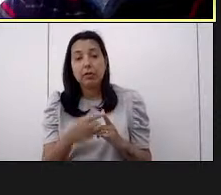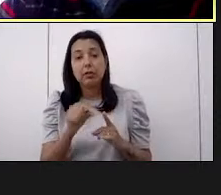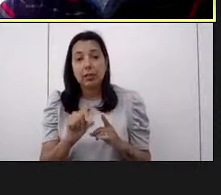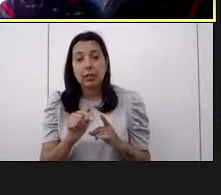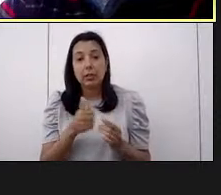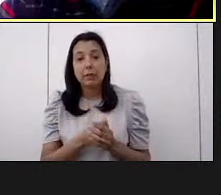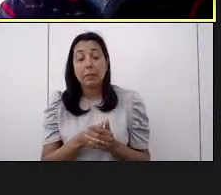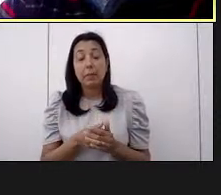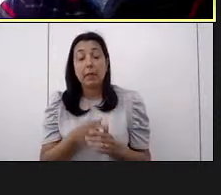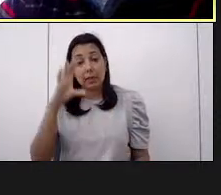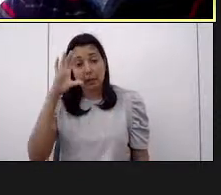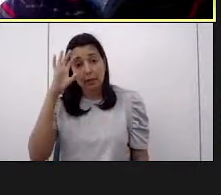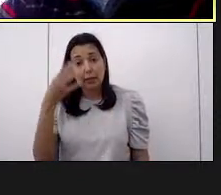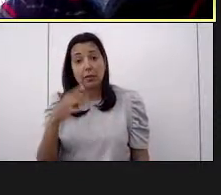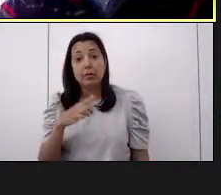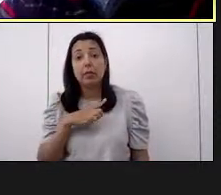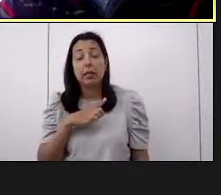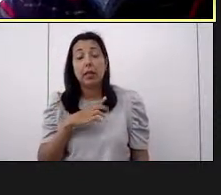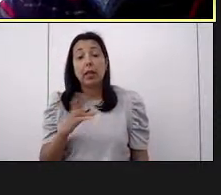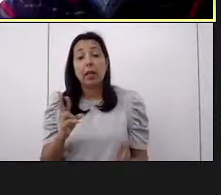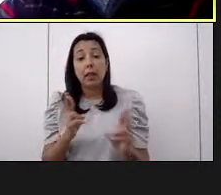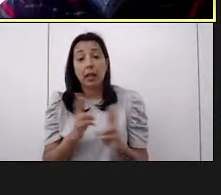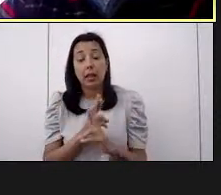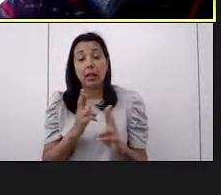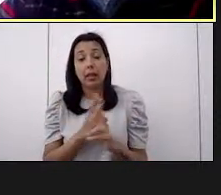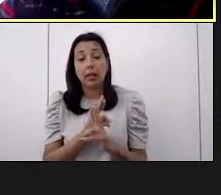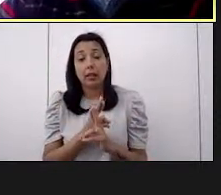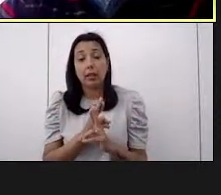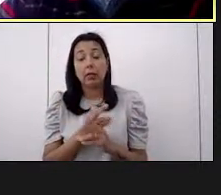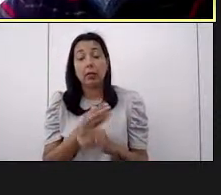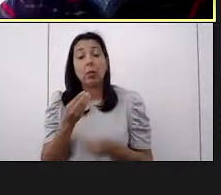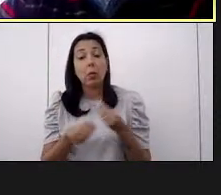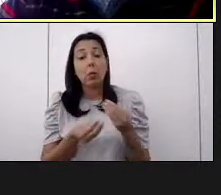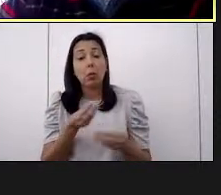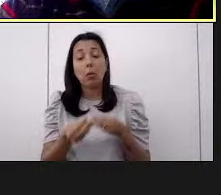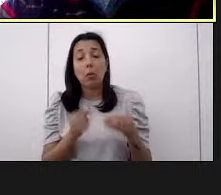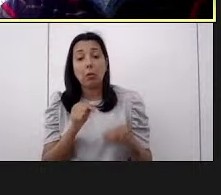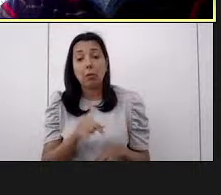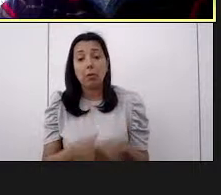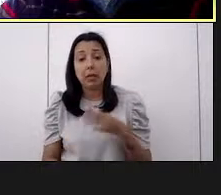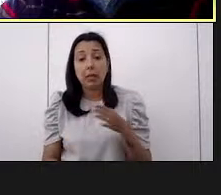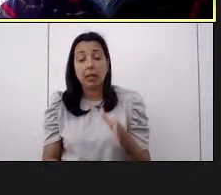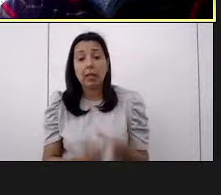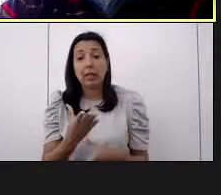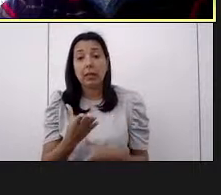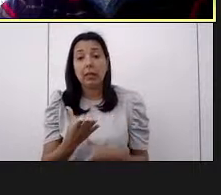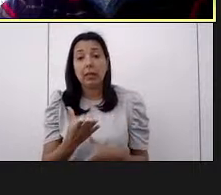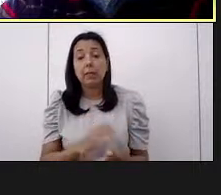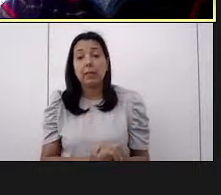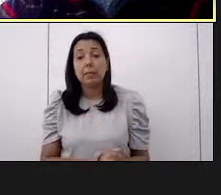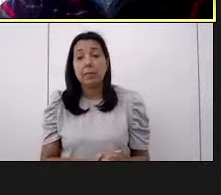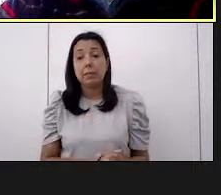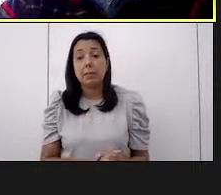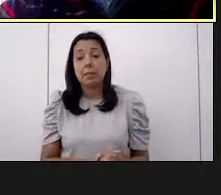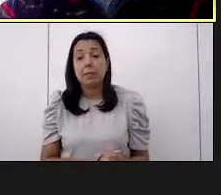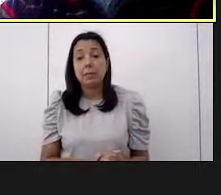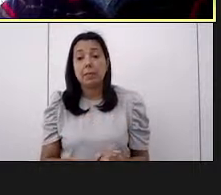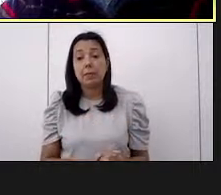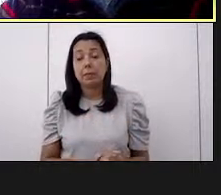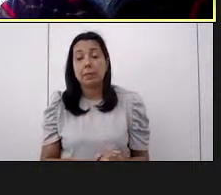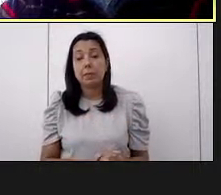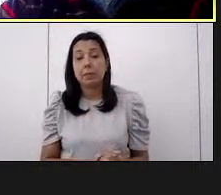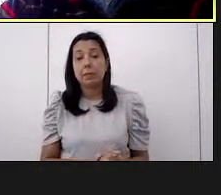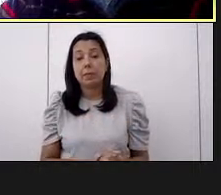officials, administrative managers, field agents, and citizens, as well